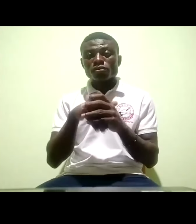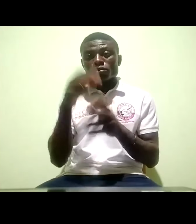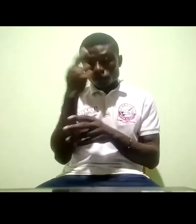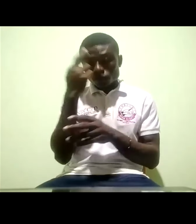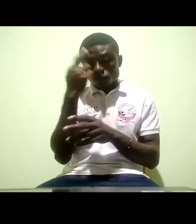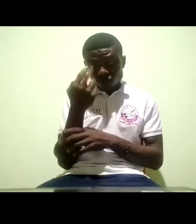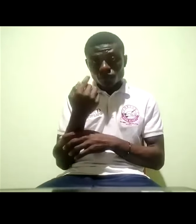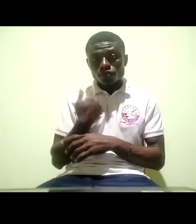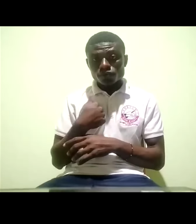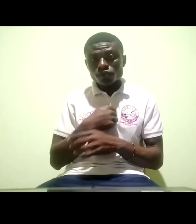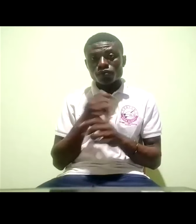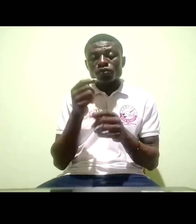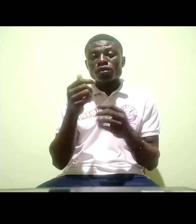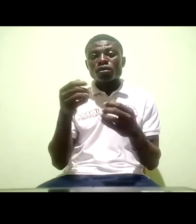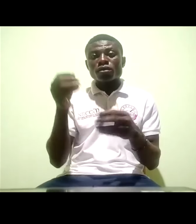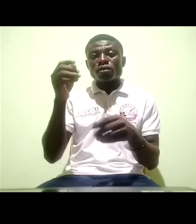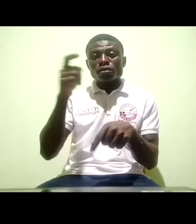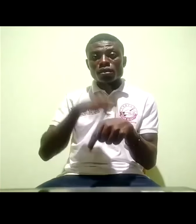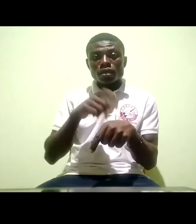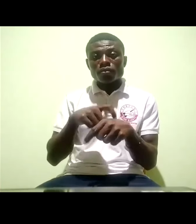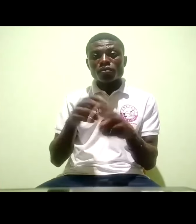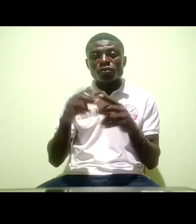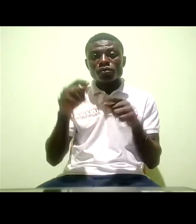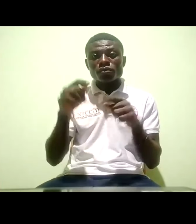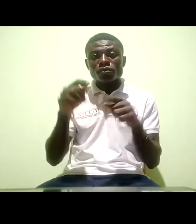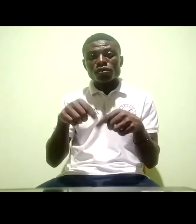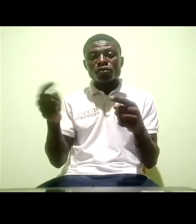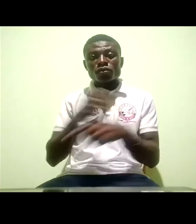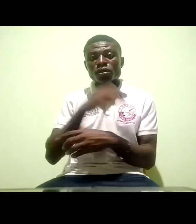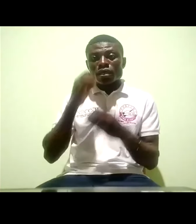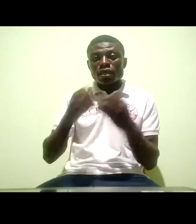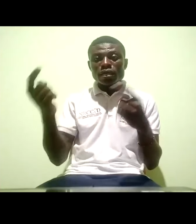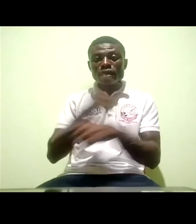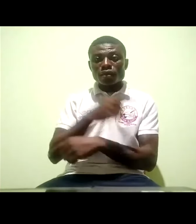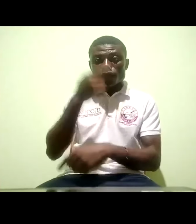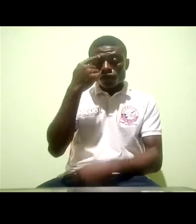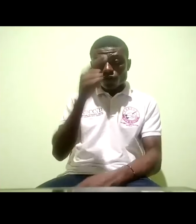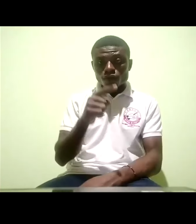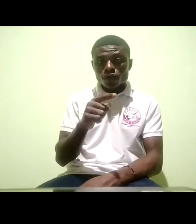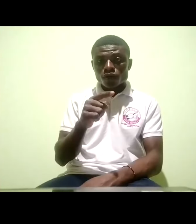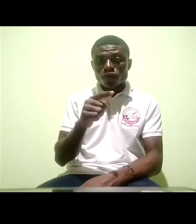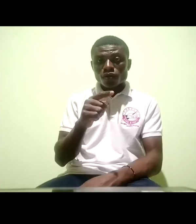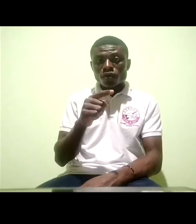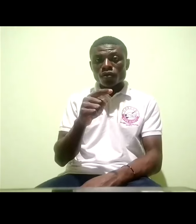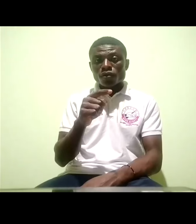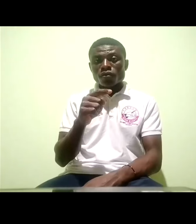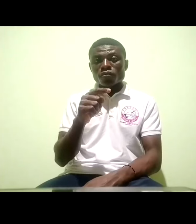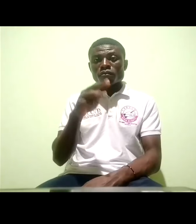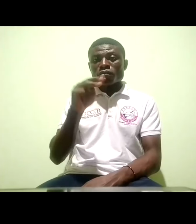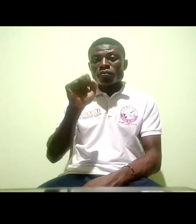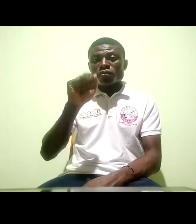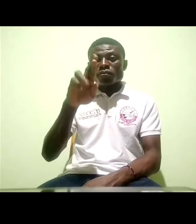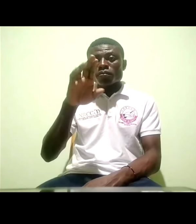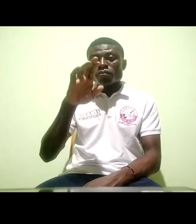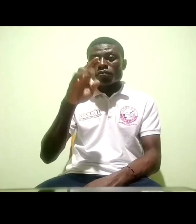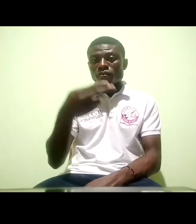spread the timing. So today is the end day for April, for March. April